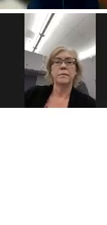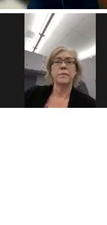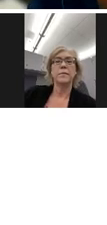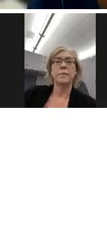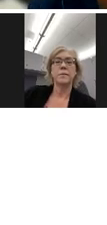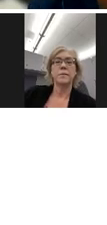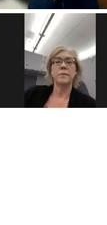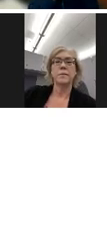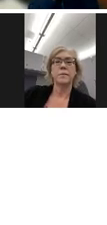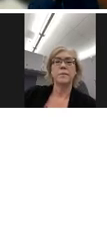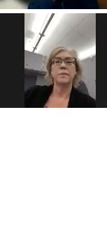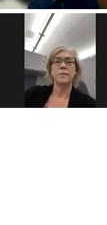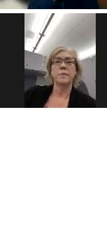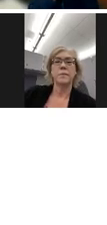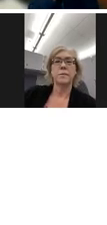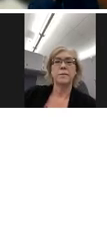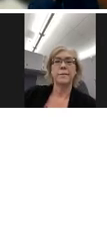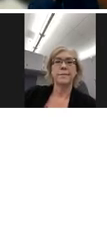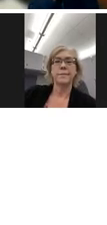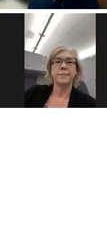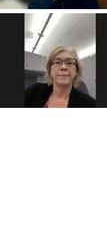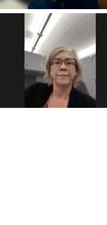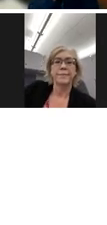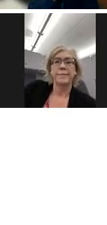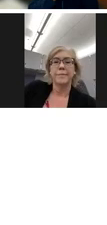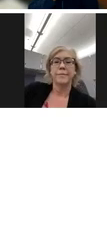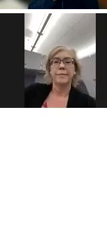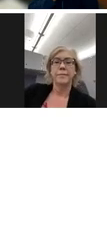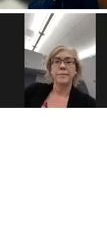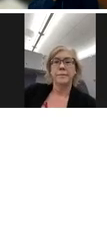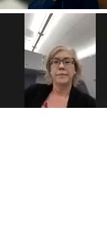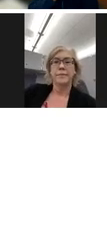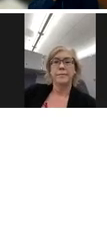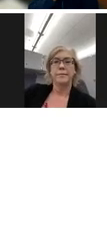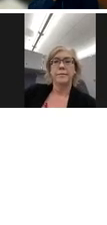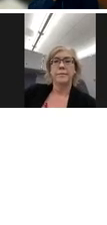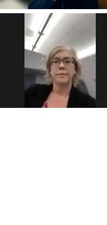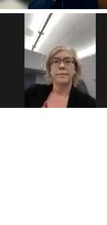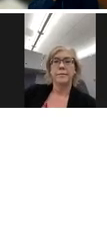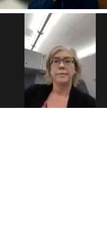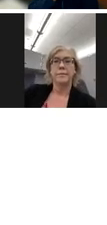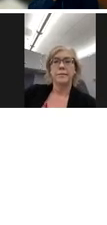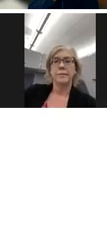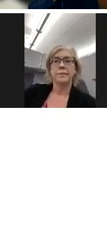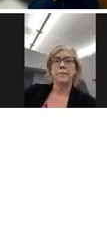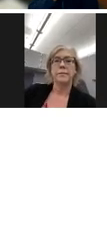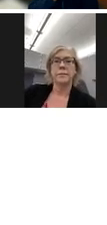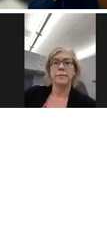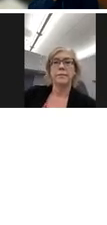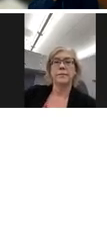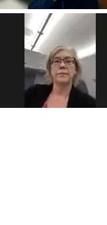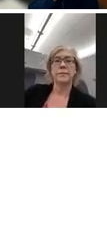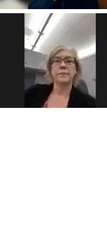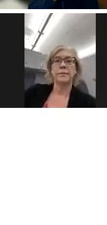up a targeted job fair for those individuals with different employers that their skill sets would automatically transfer over to, and it was